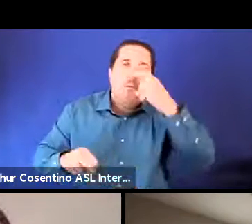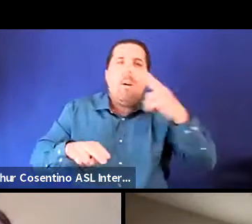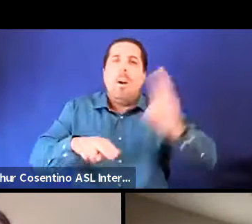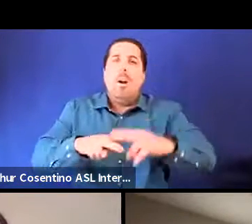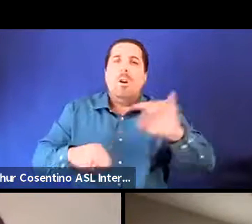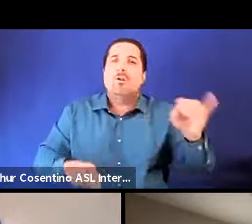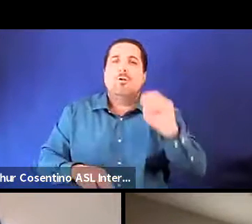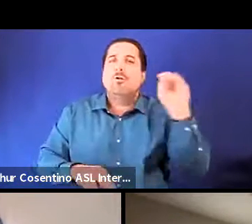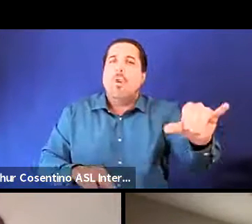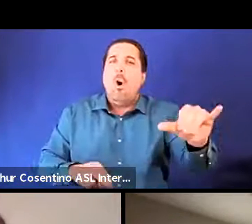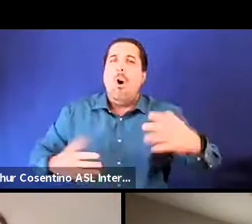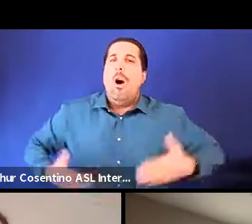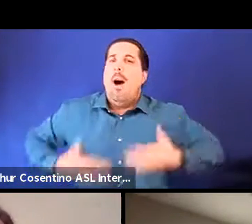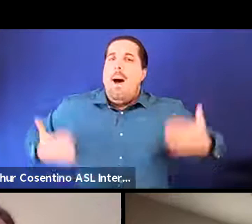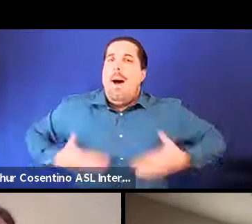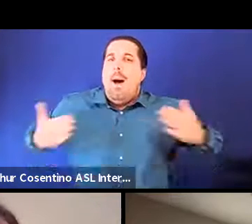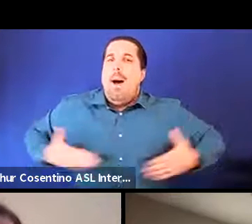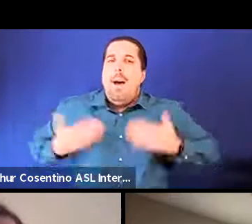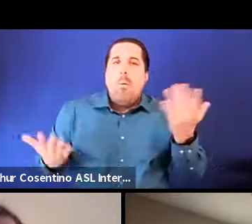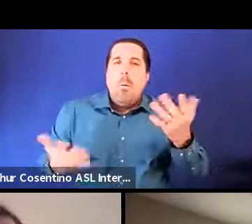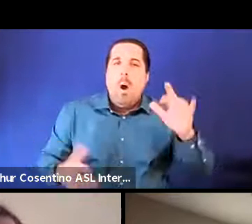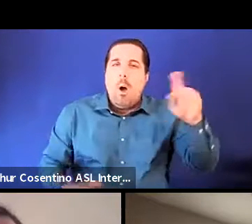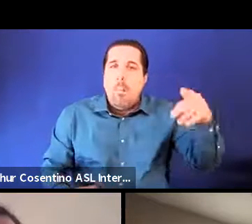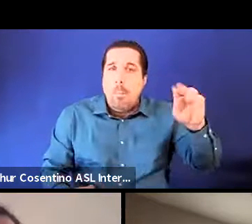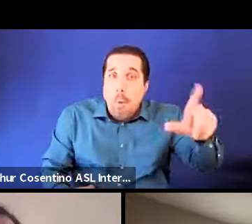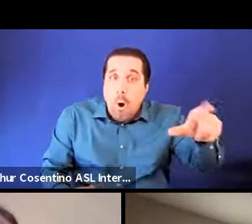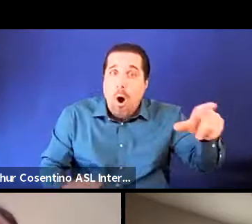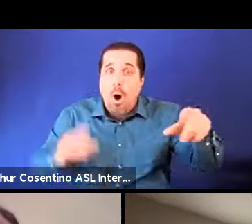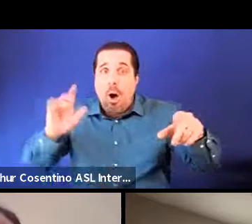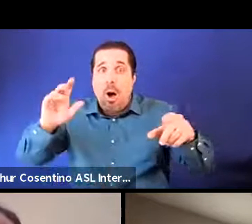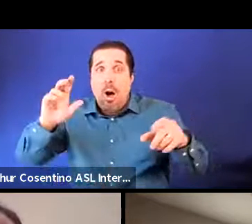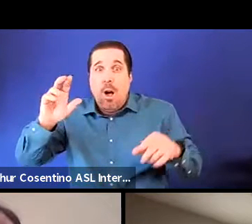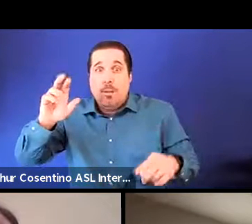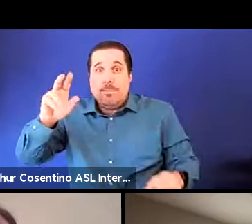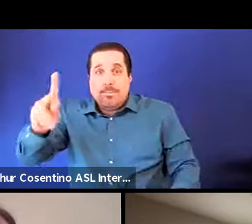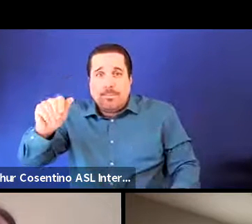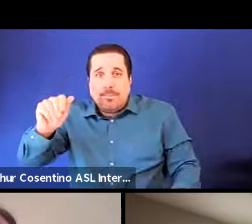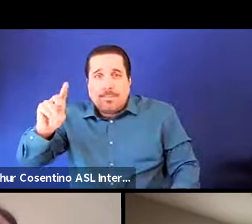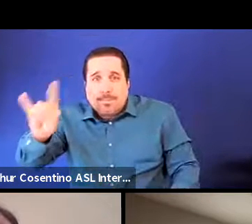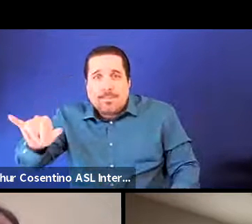shout out what you're doing, Paul, Candy, and Rachel, that'd be great.